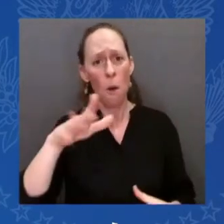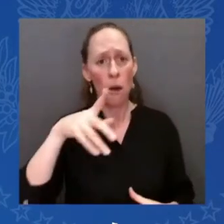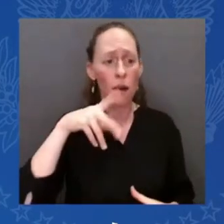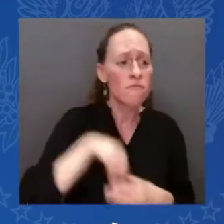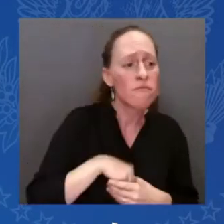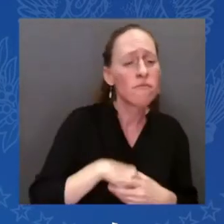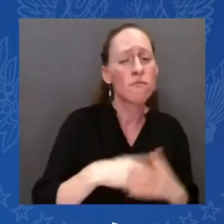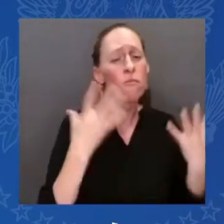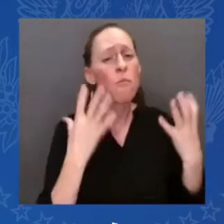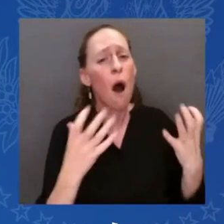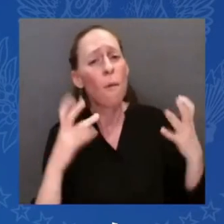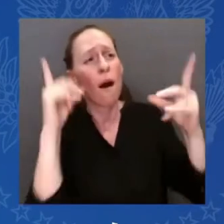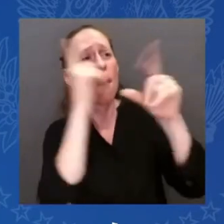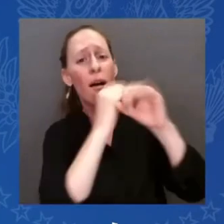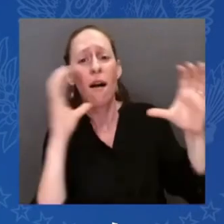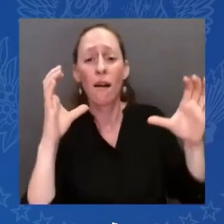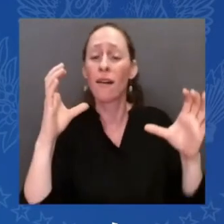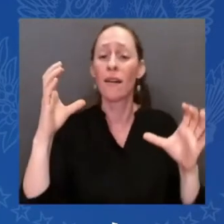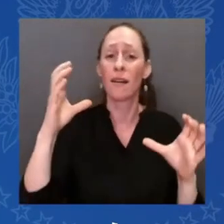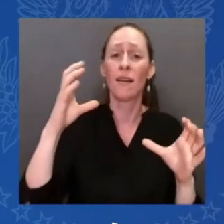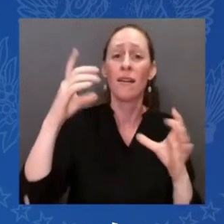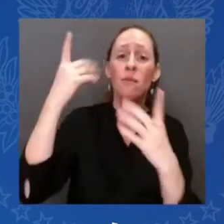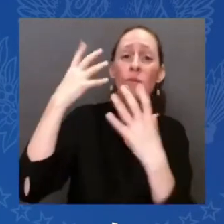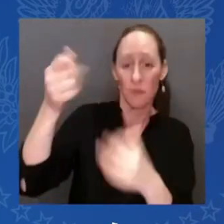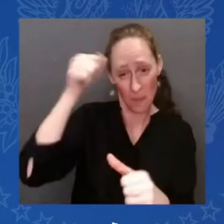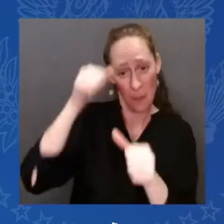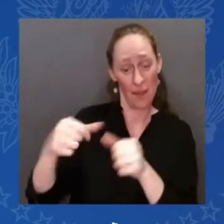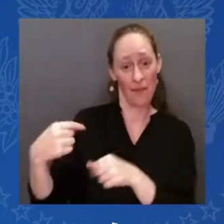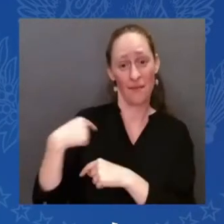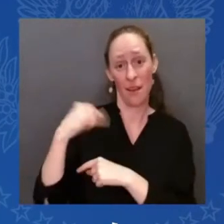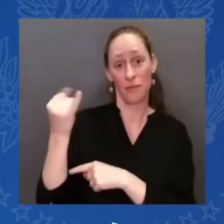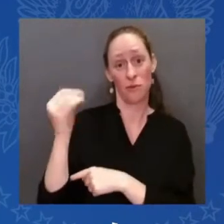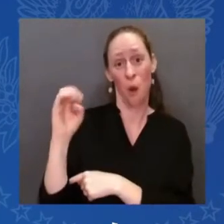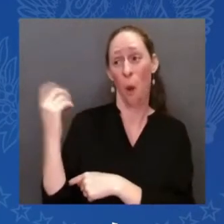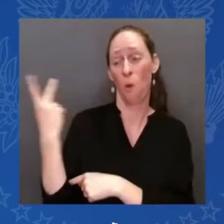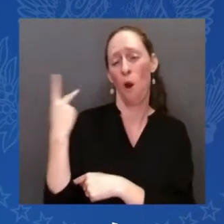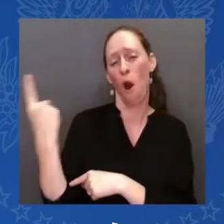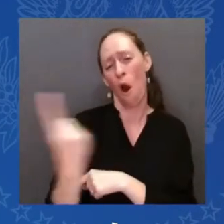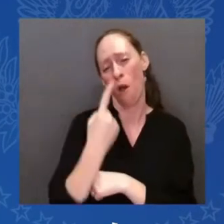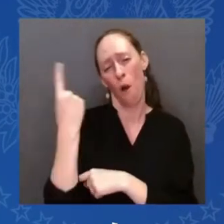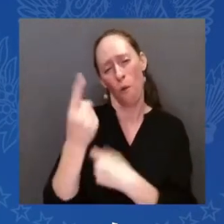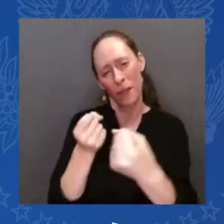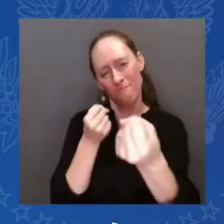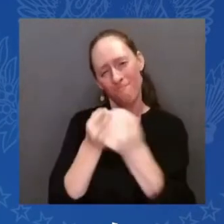Now it's my pleasure to welcome Eva to the mic. Eva!